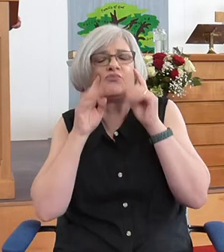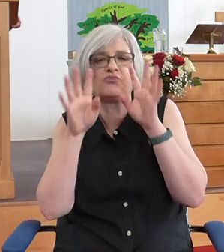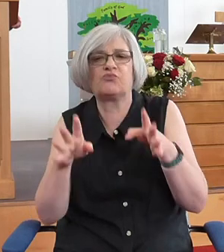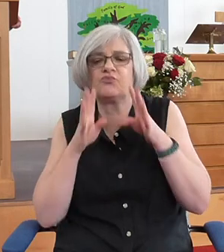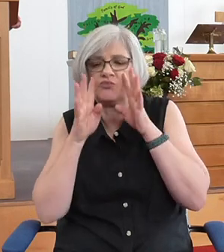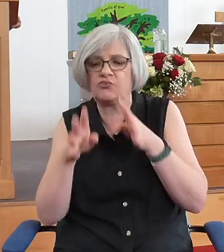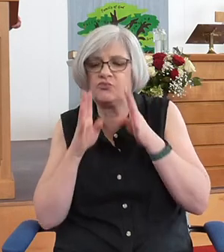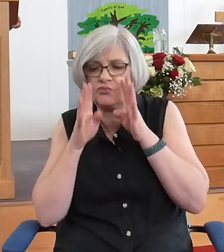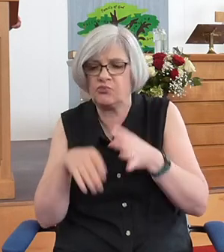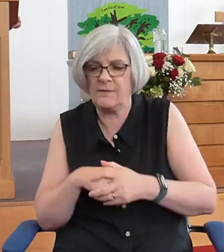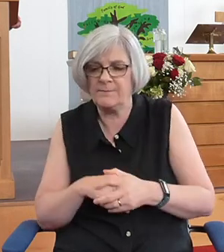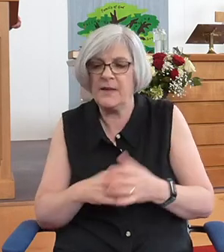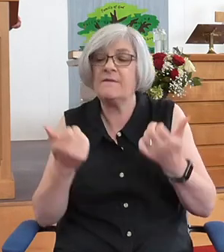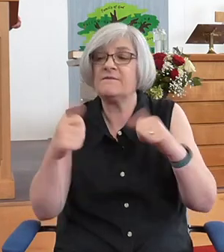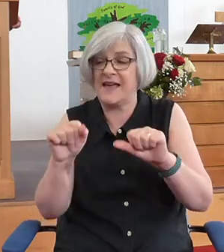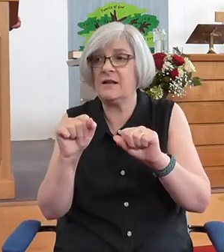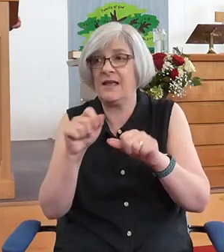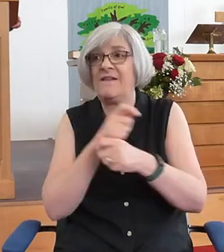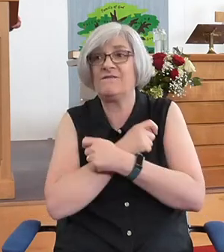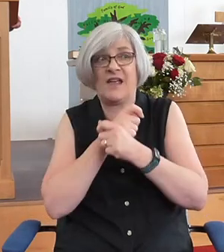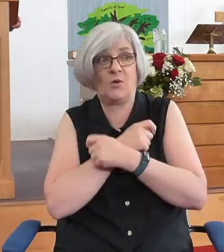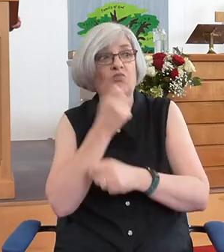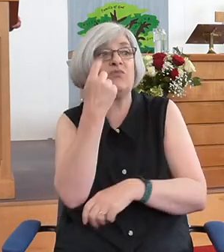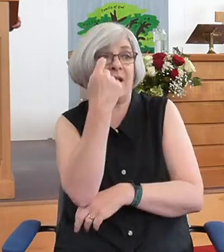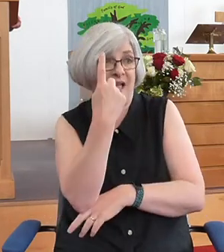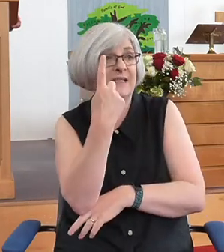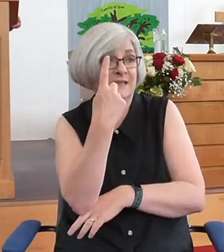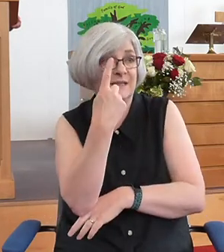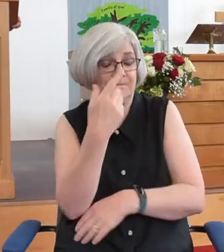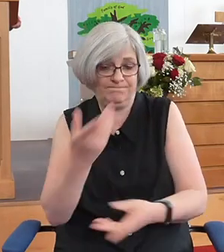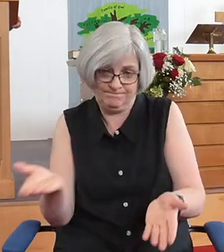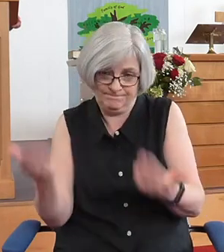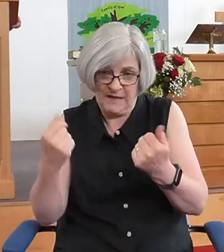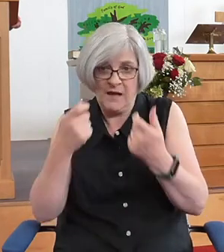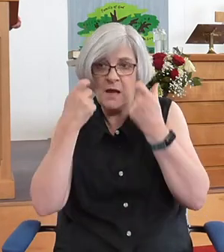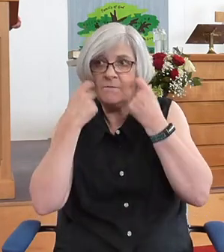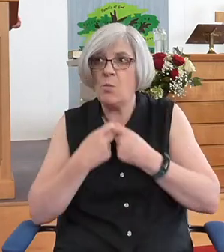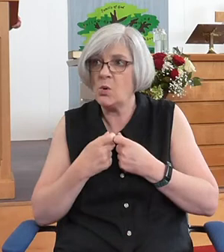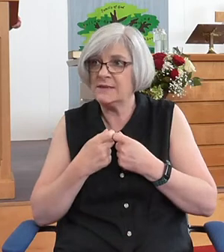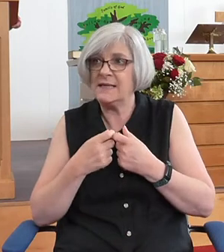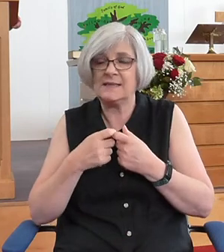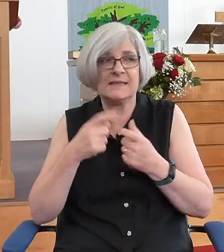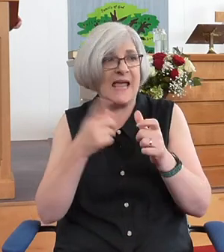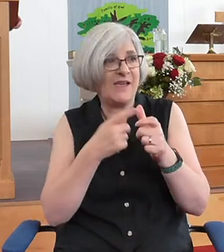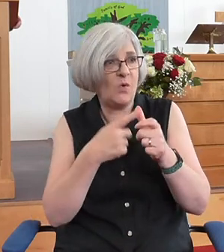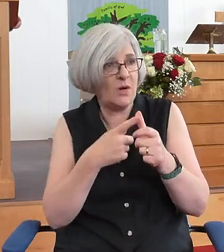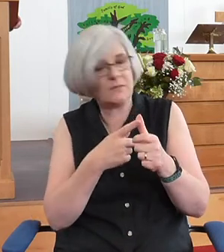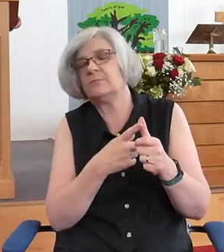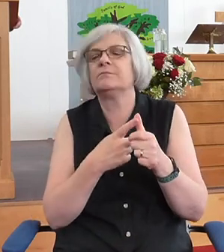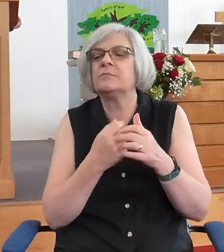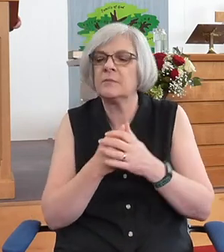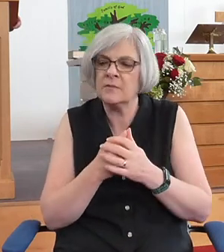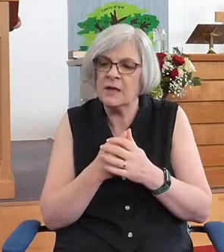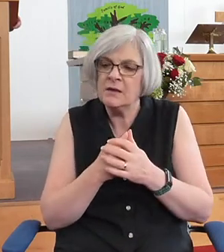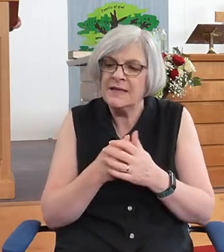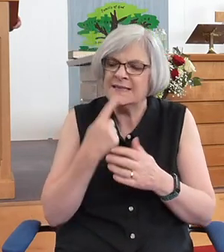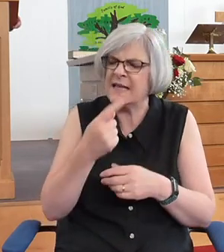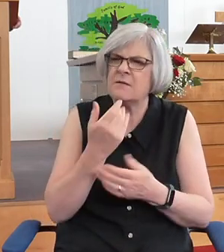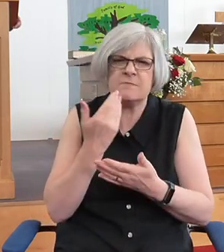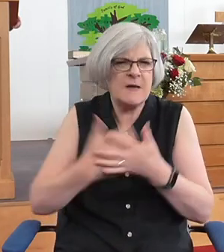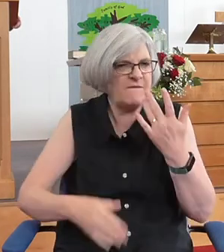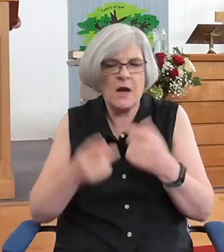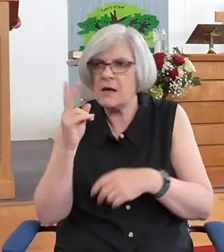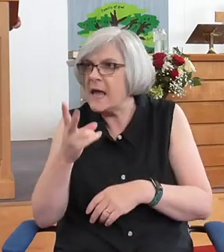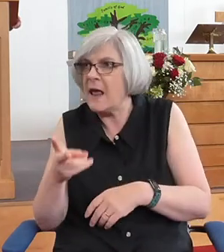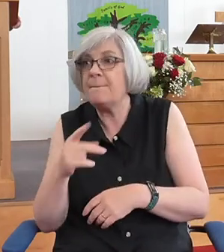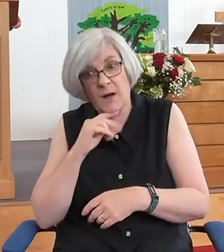Pharaoh gets it and summons Moses and Aaron, which he had said earlier he would never do again, and tell them to